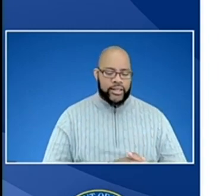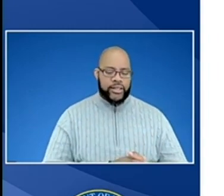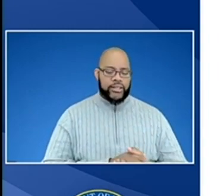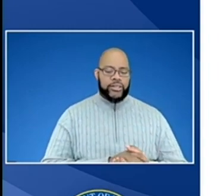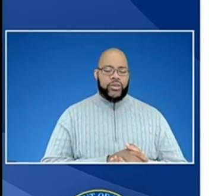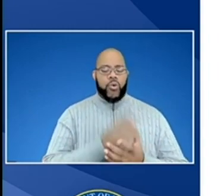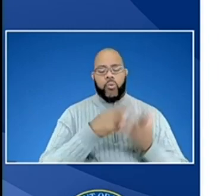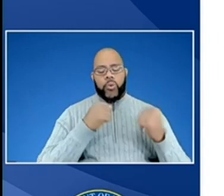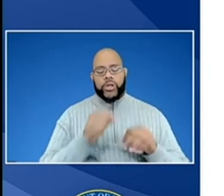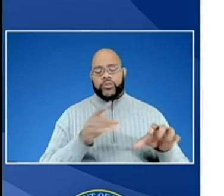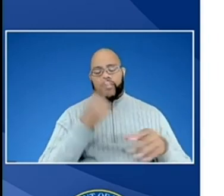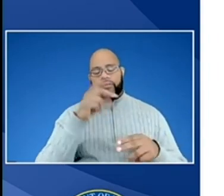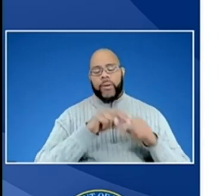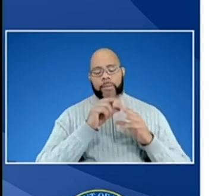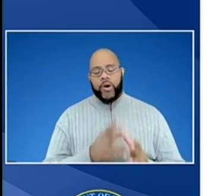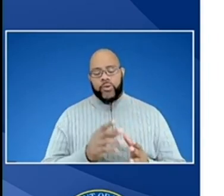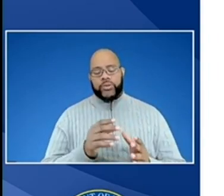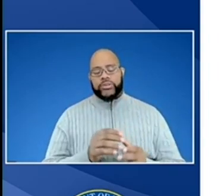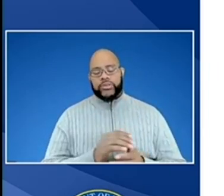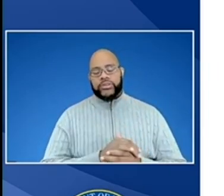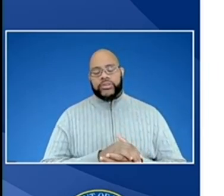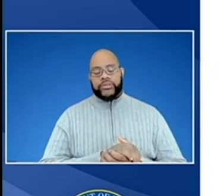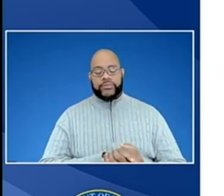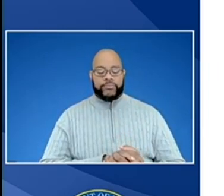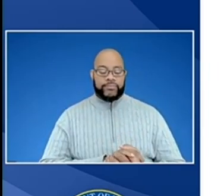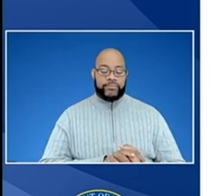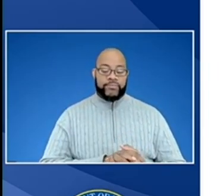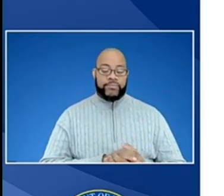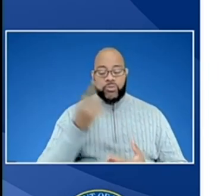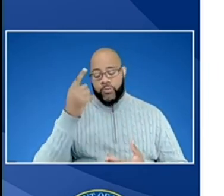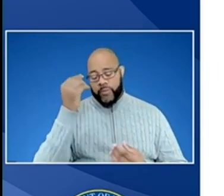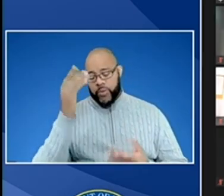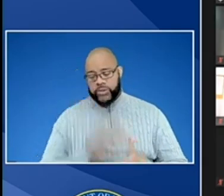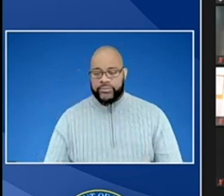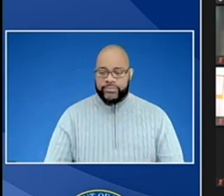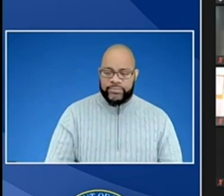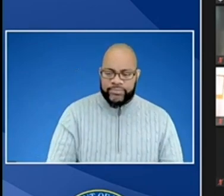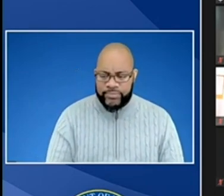what we can do for borrowers systemically. So just want to elevate that.